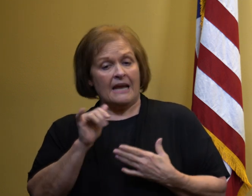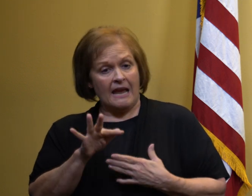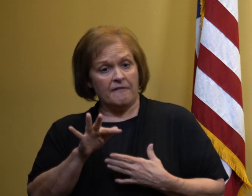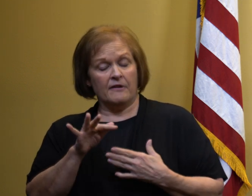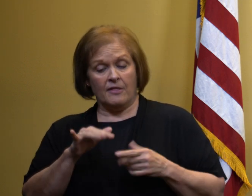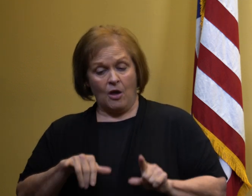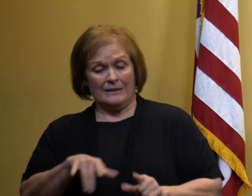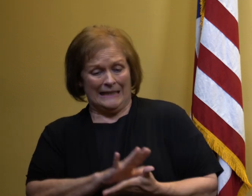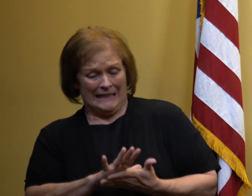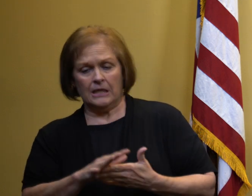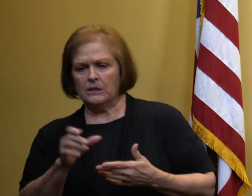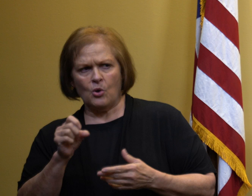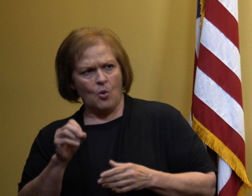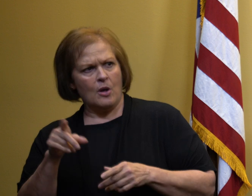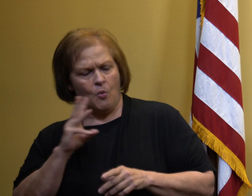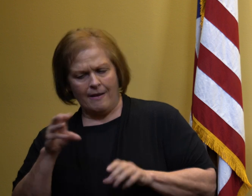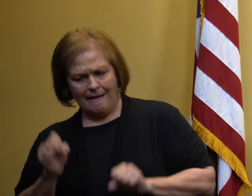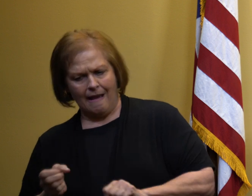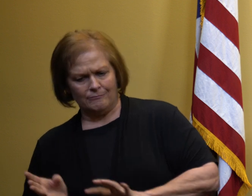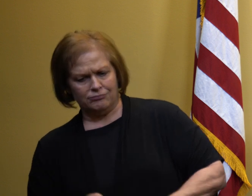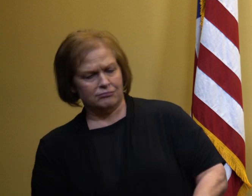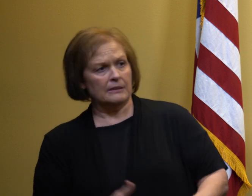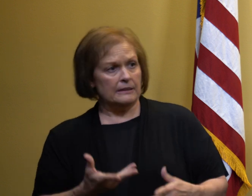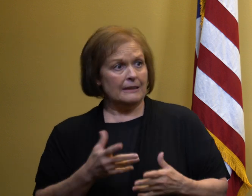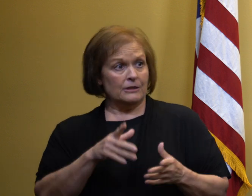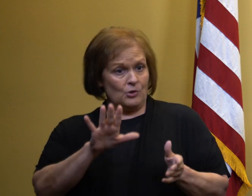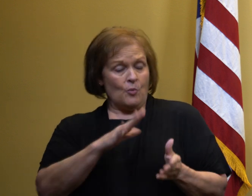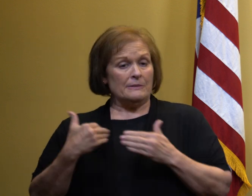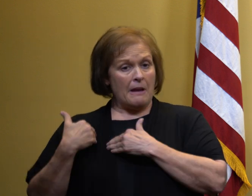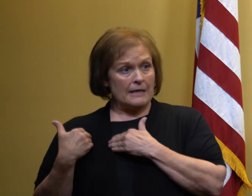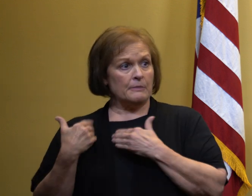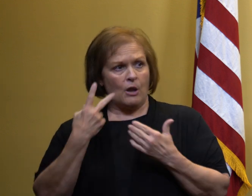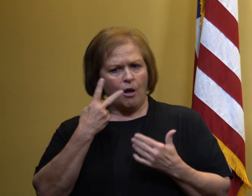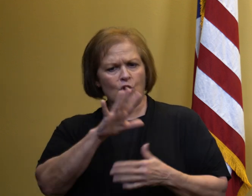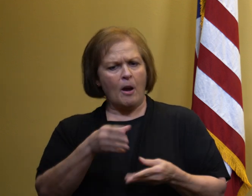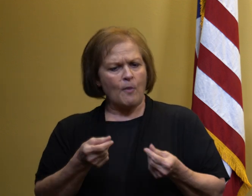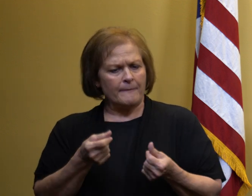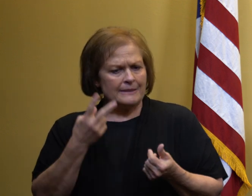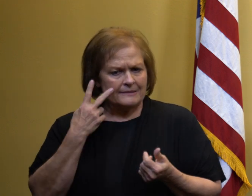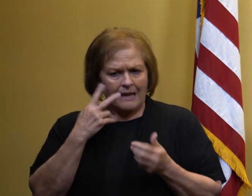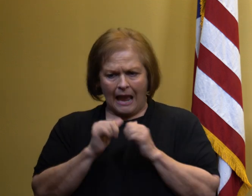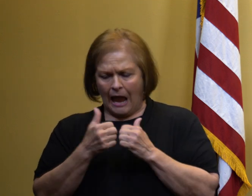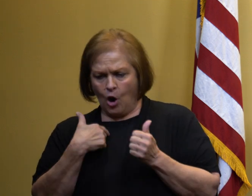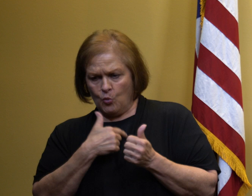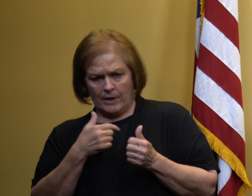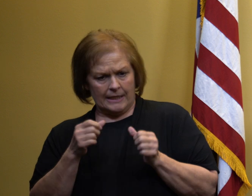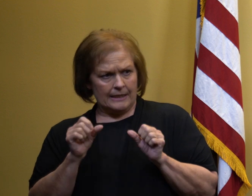into our drains. And so we all have a responsibility, and again, looking at our private property to see how we can